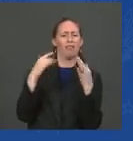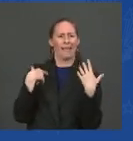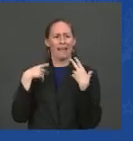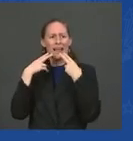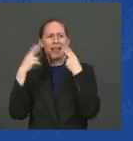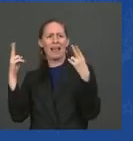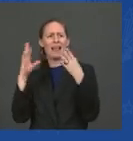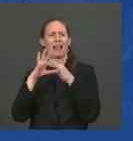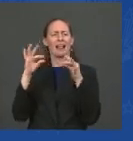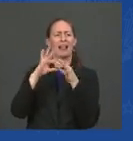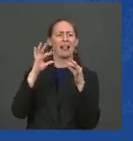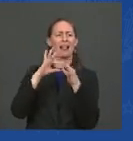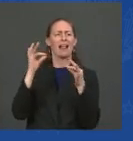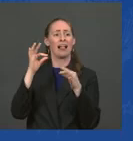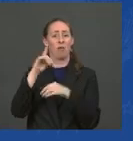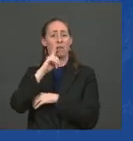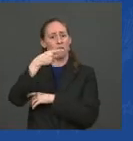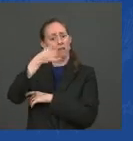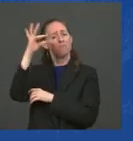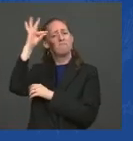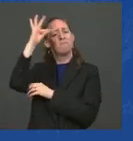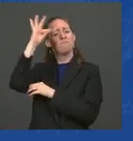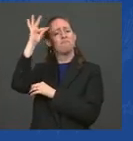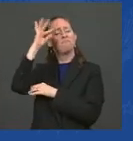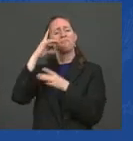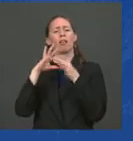what's going on in there.